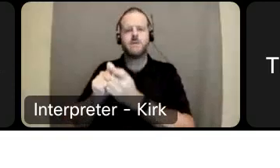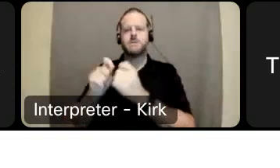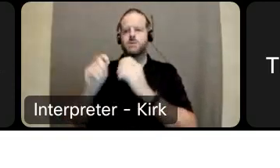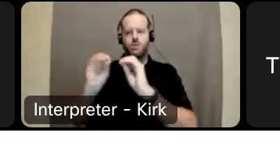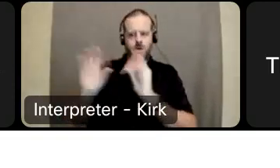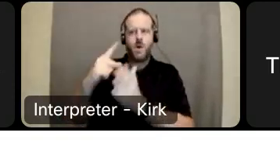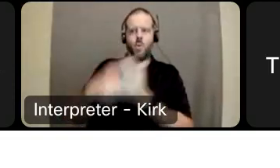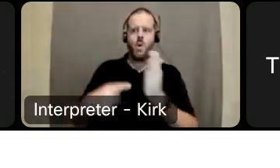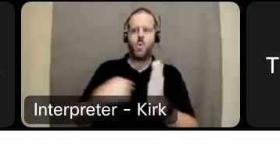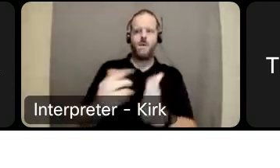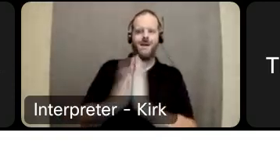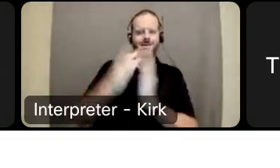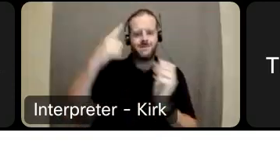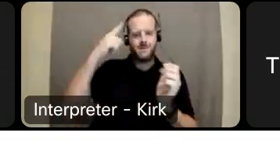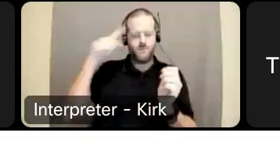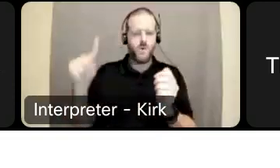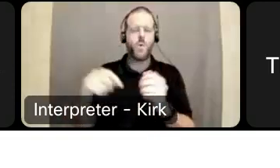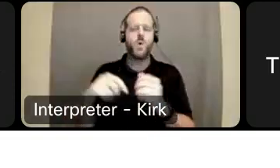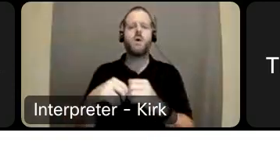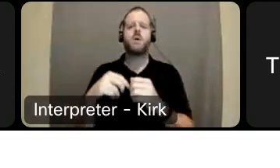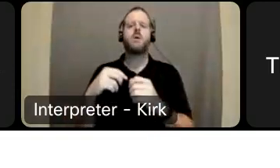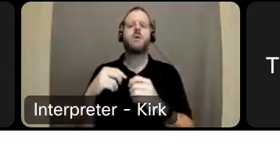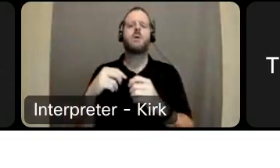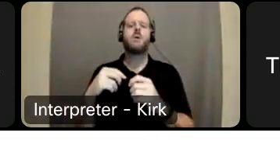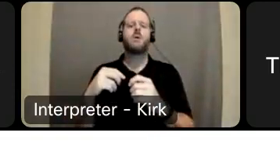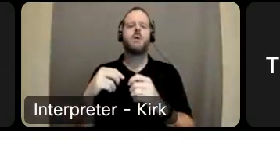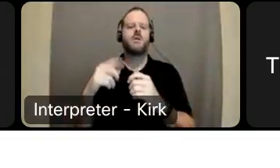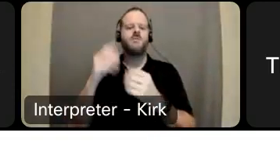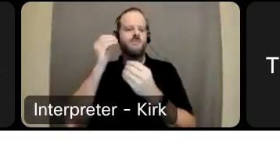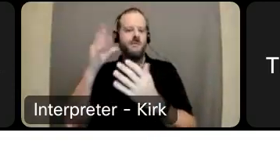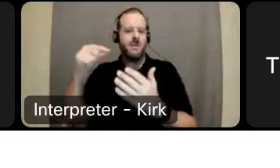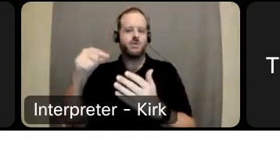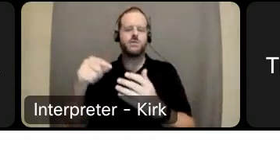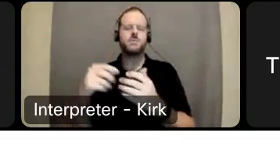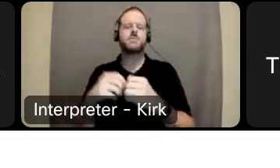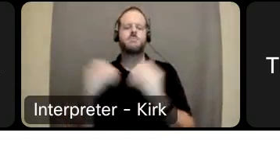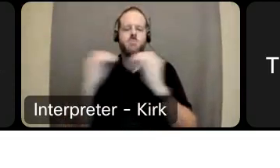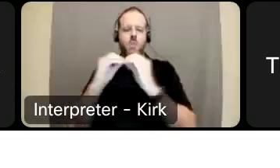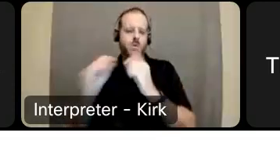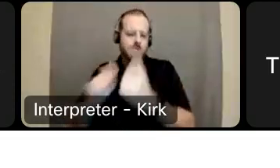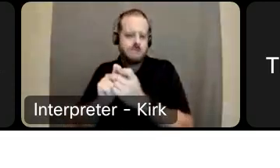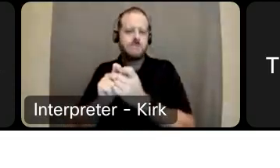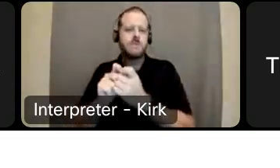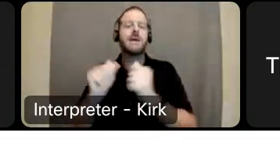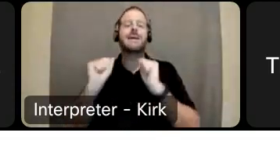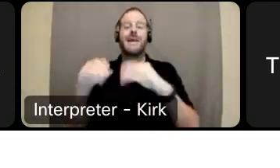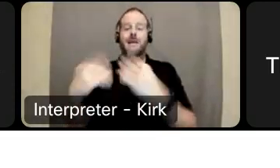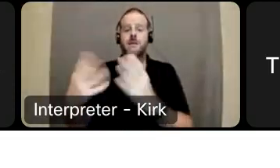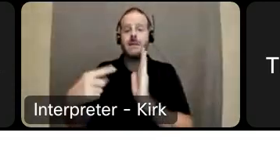asking about or of you for information for a student. So we can put those